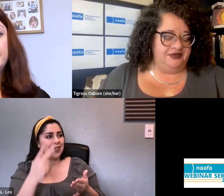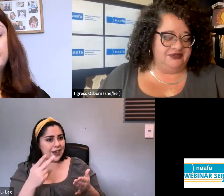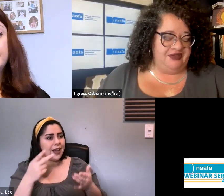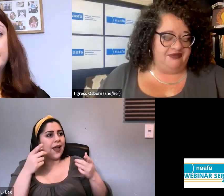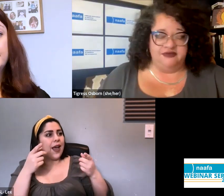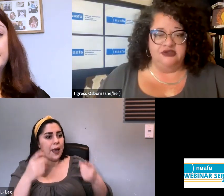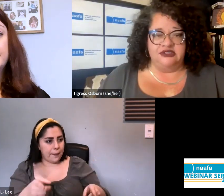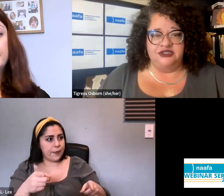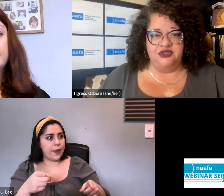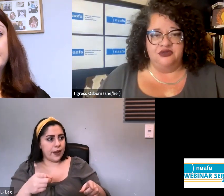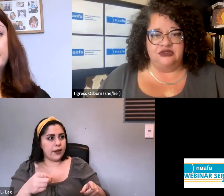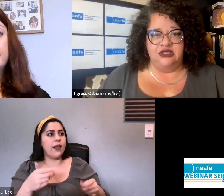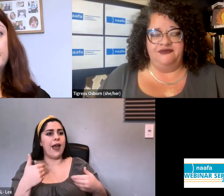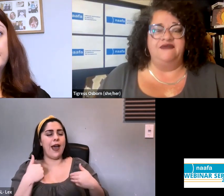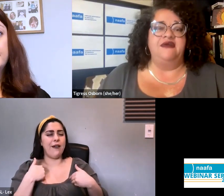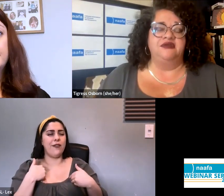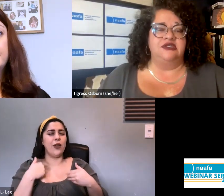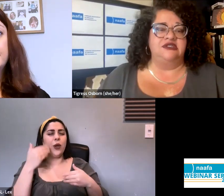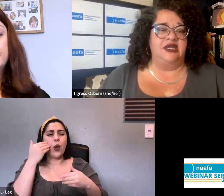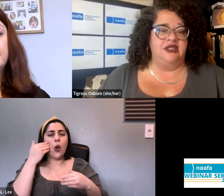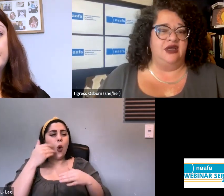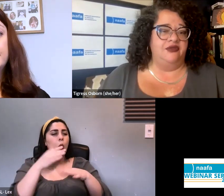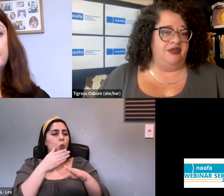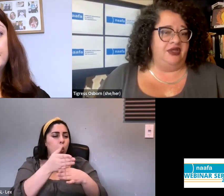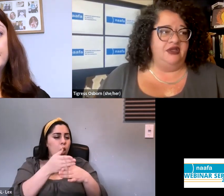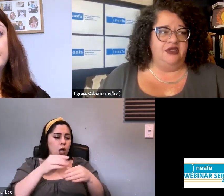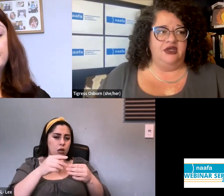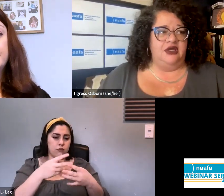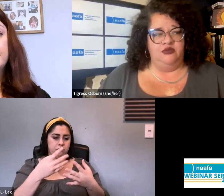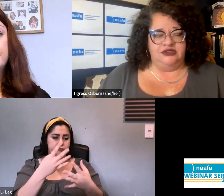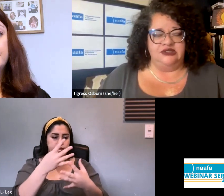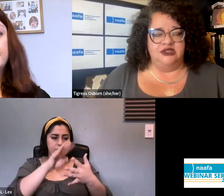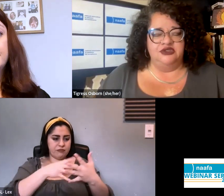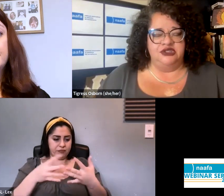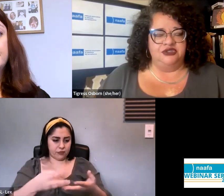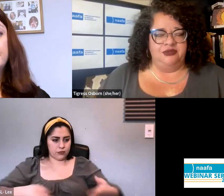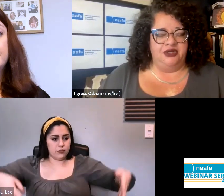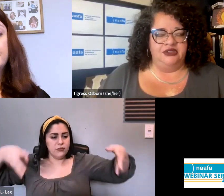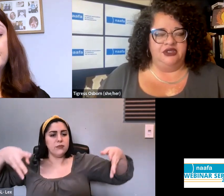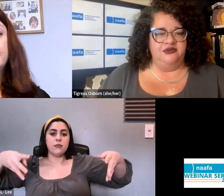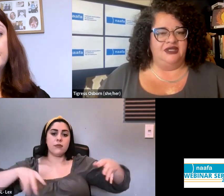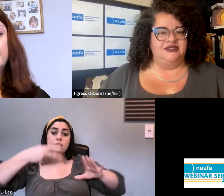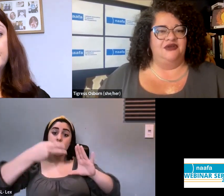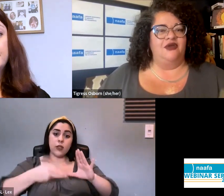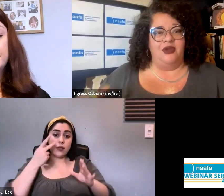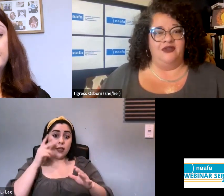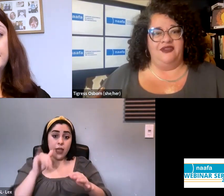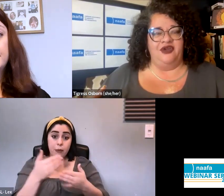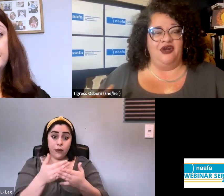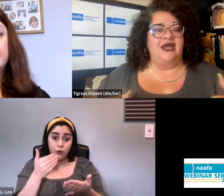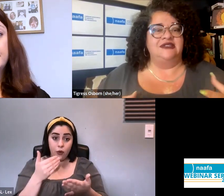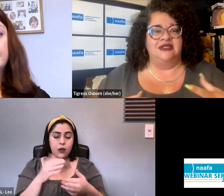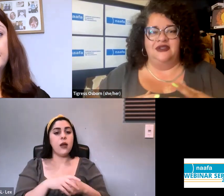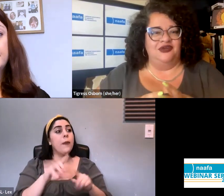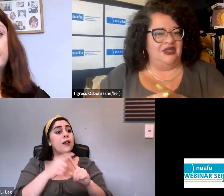a lot of folks, if they've never looked into anything other than what's considered traditional burial in the U.S., they're not aware that